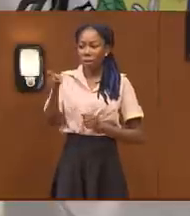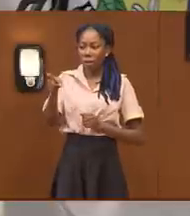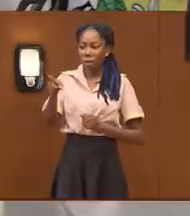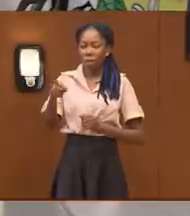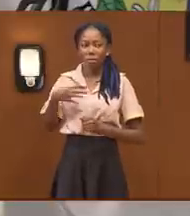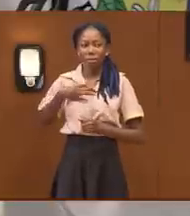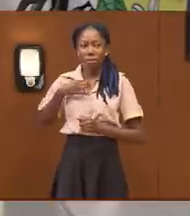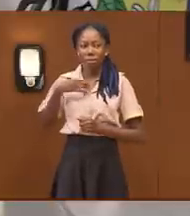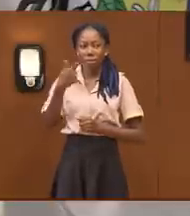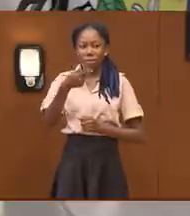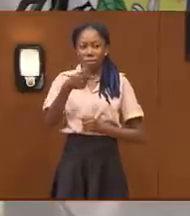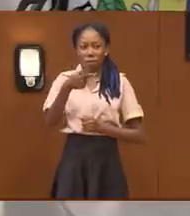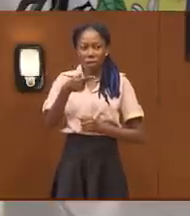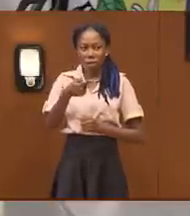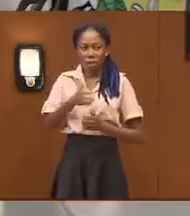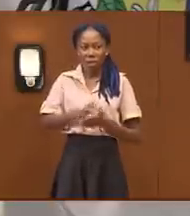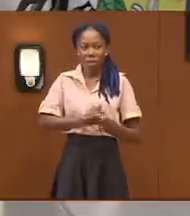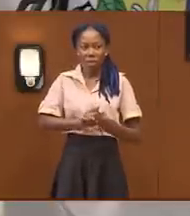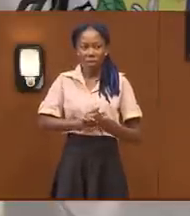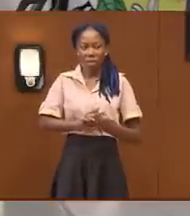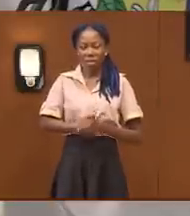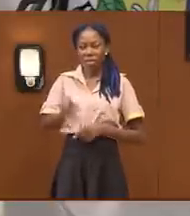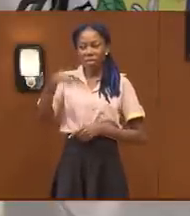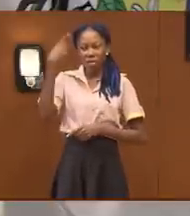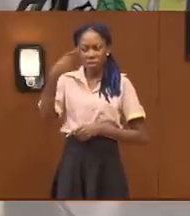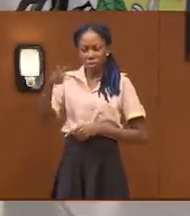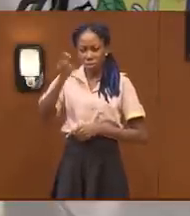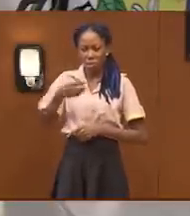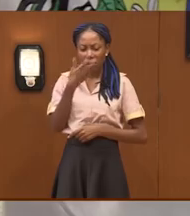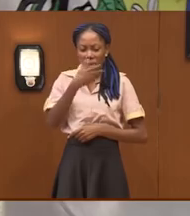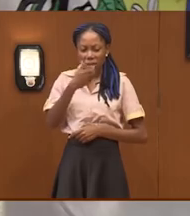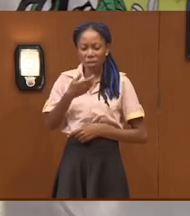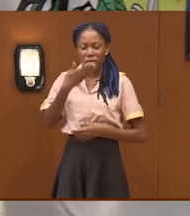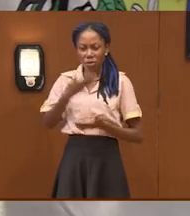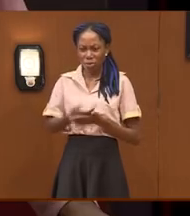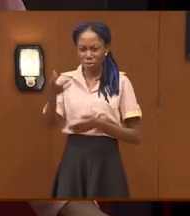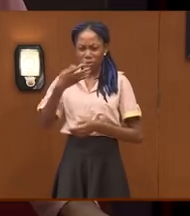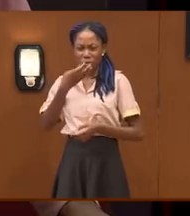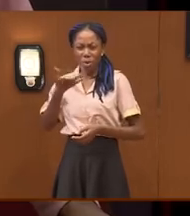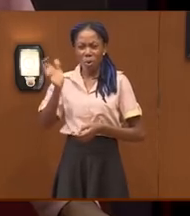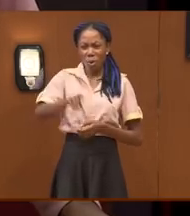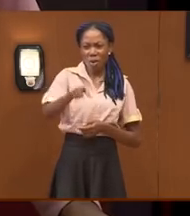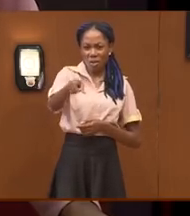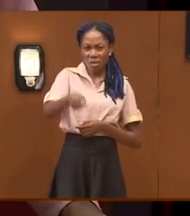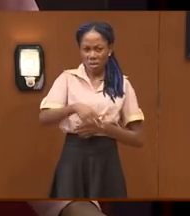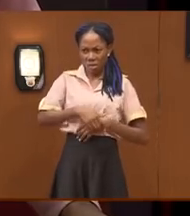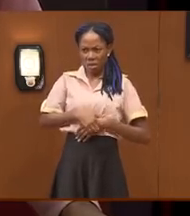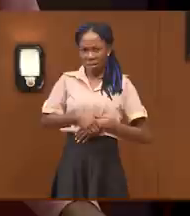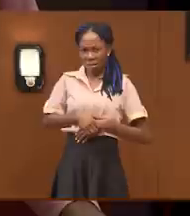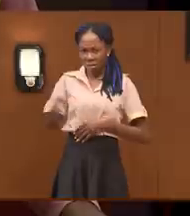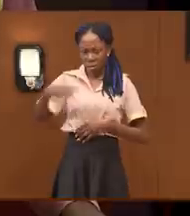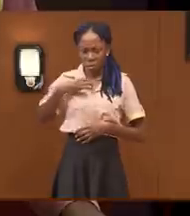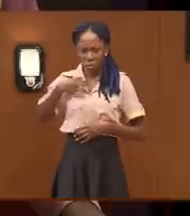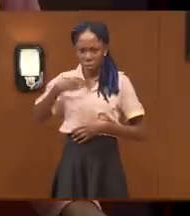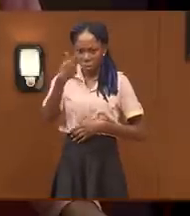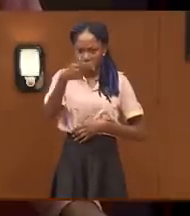of things, utterances you will have will be godly. You are cursing. I'm sorry, ma'am. Is that what that uniform is for?